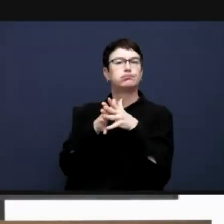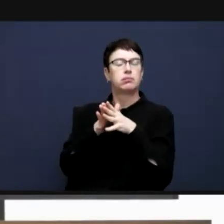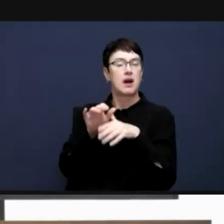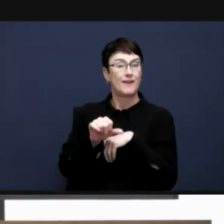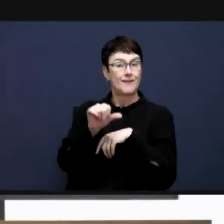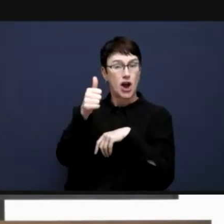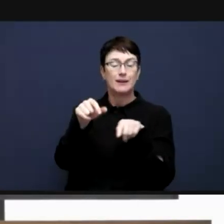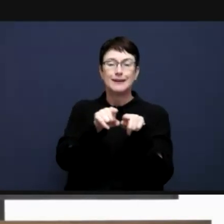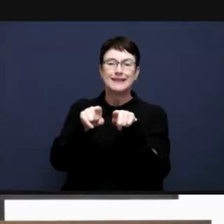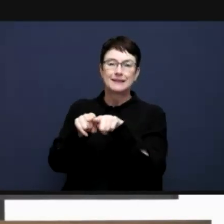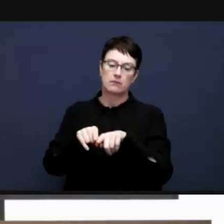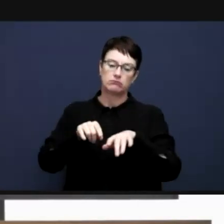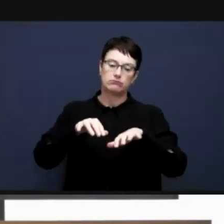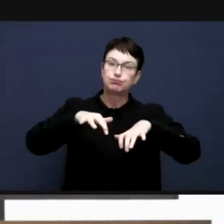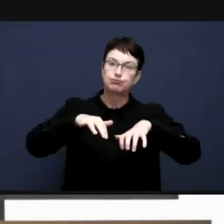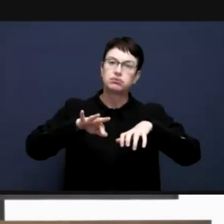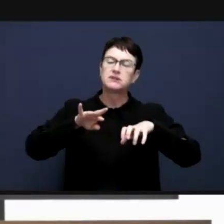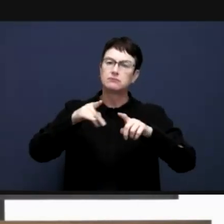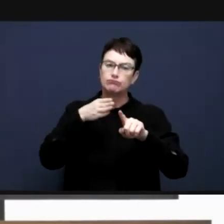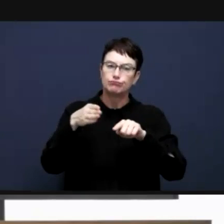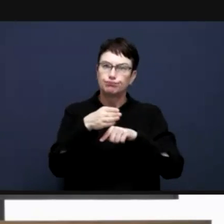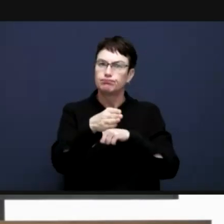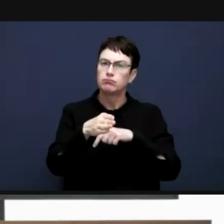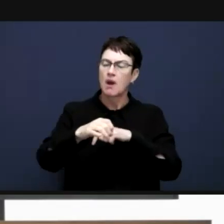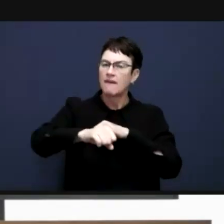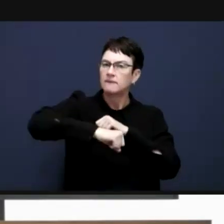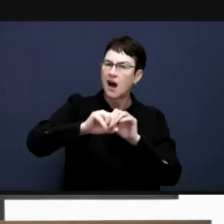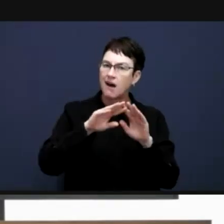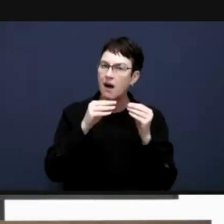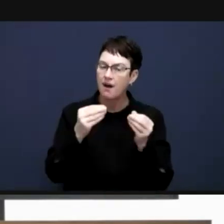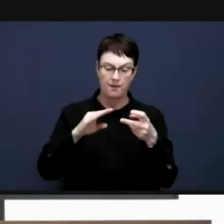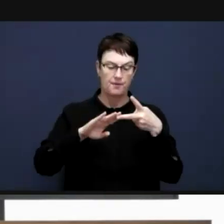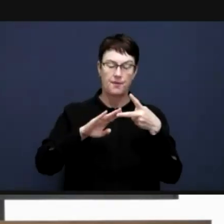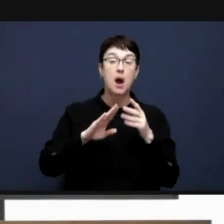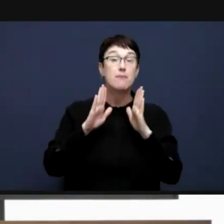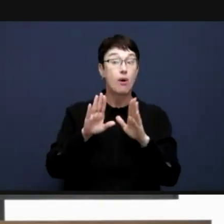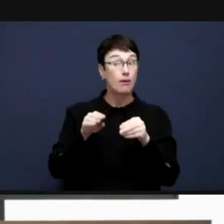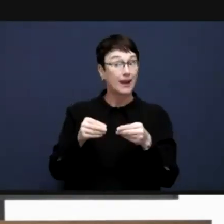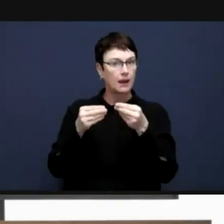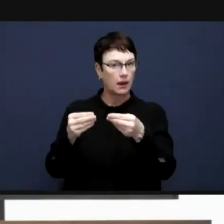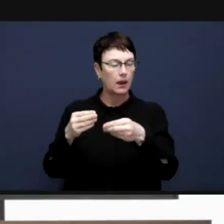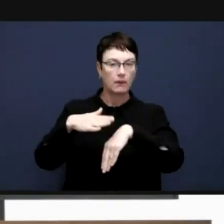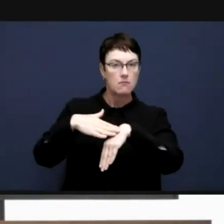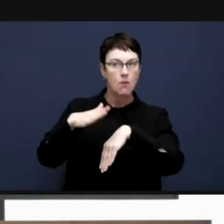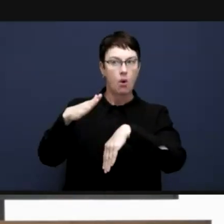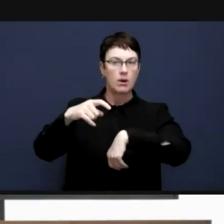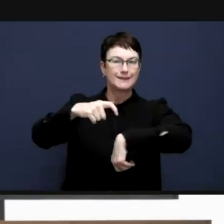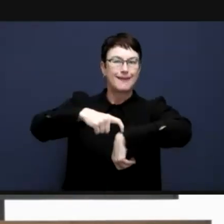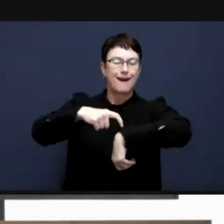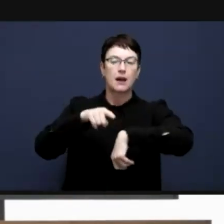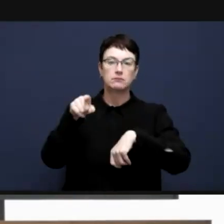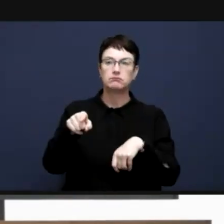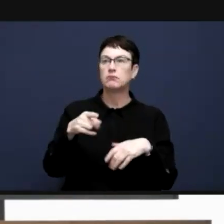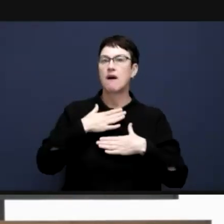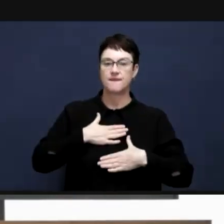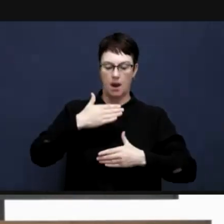also setting time, extending the time available to complete processes would be an interesting one.